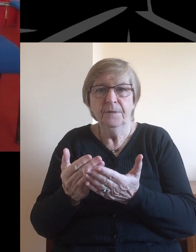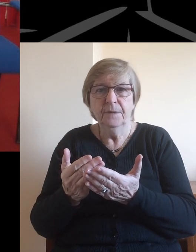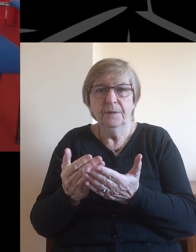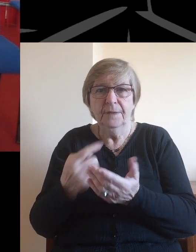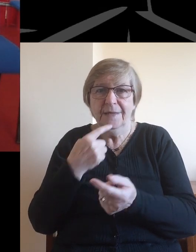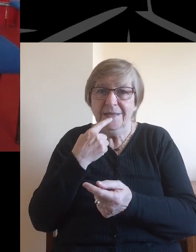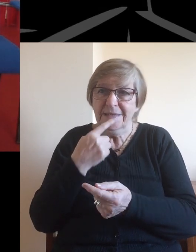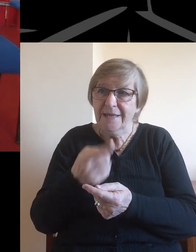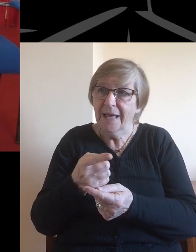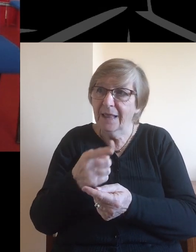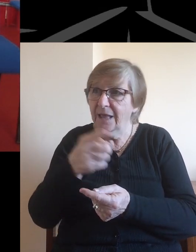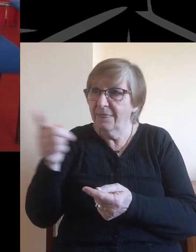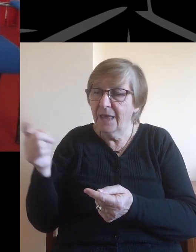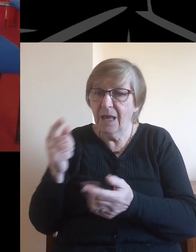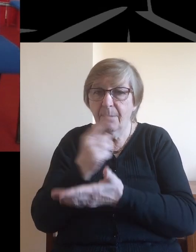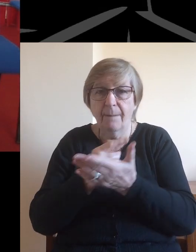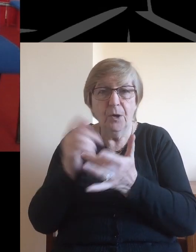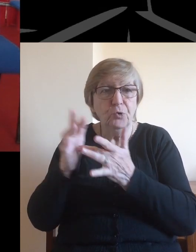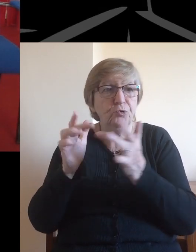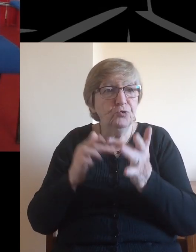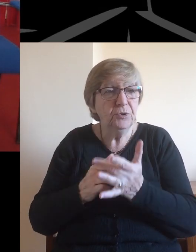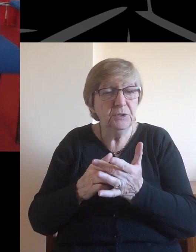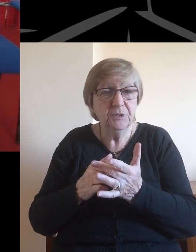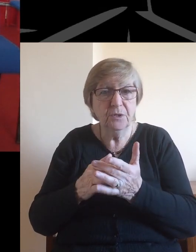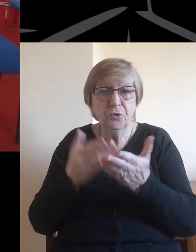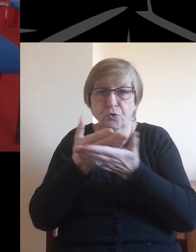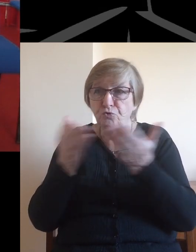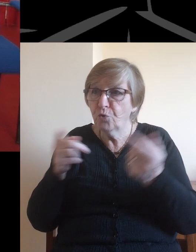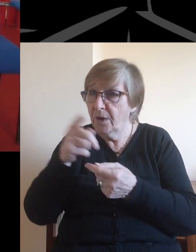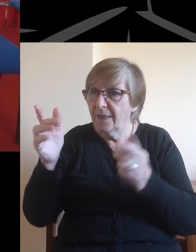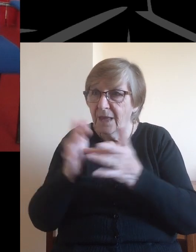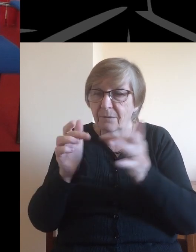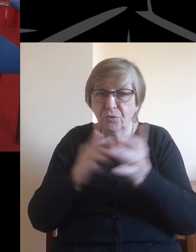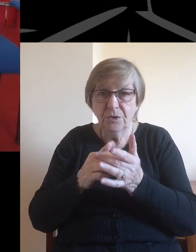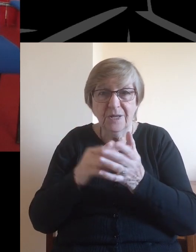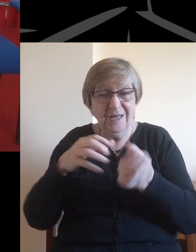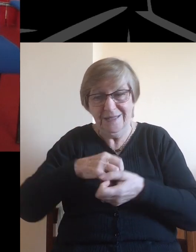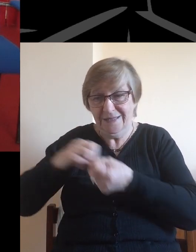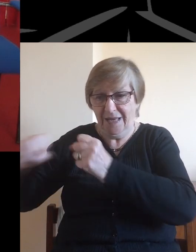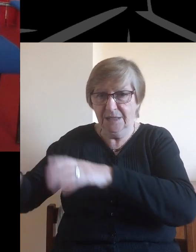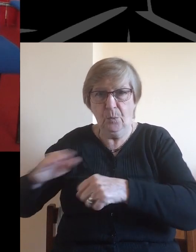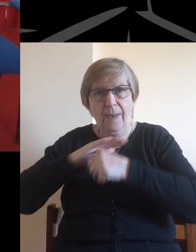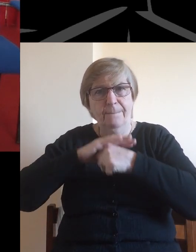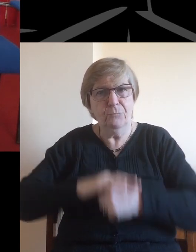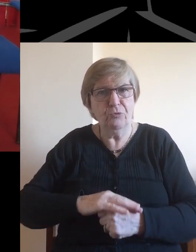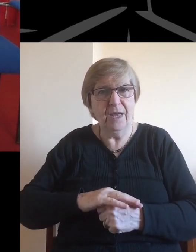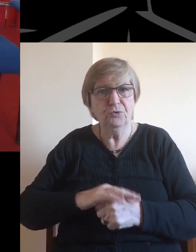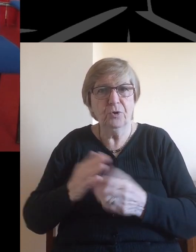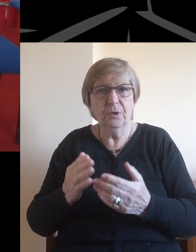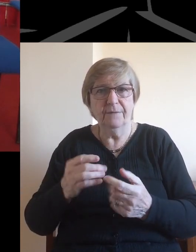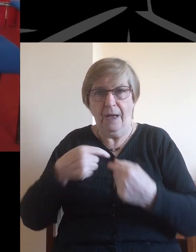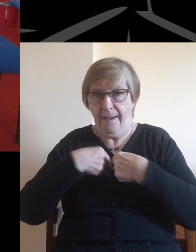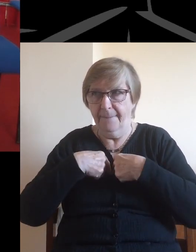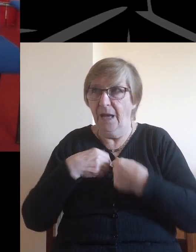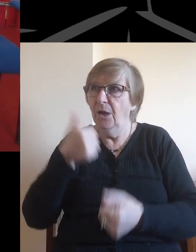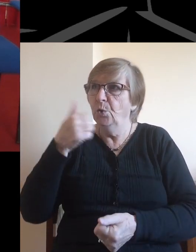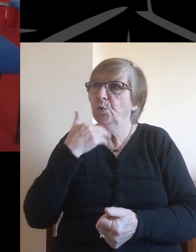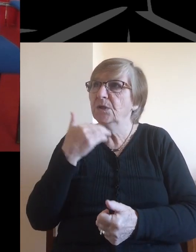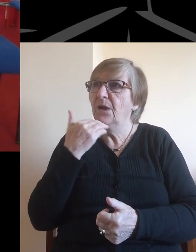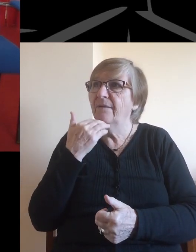That it is telling about Jesus and pointing to Jesus takes away the pressure from us of the issue about whether or not we are good